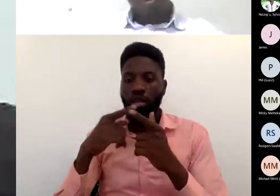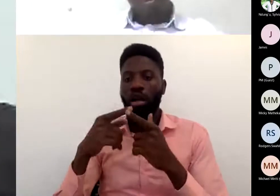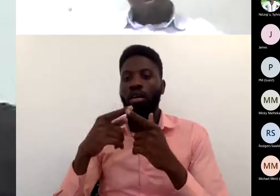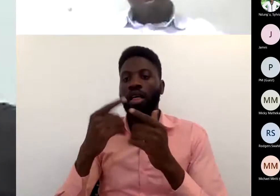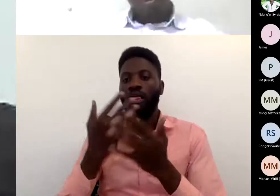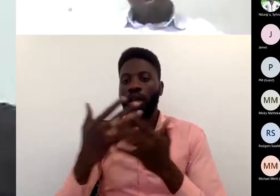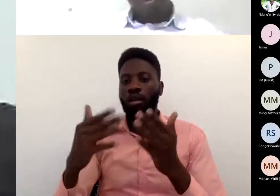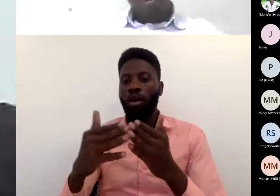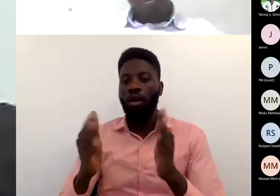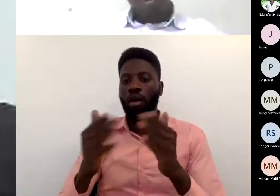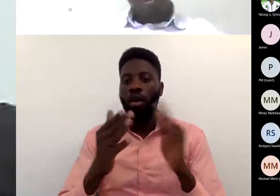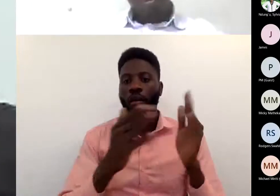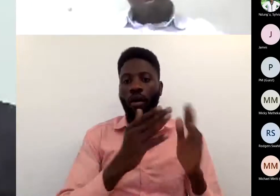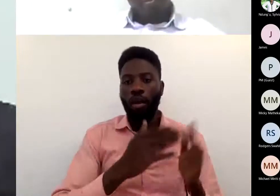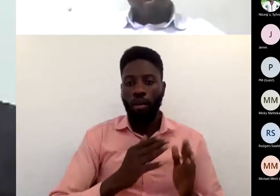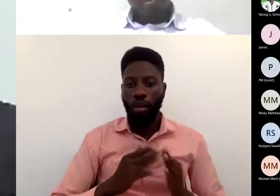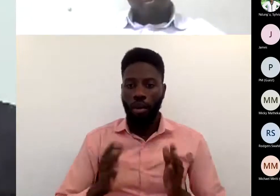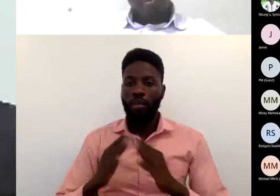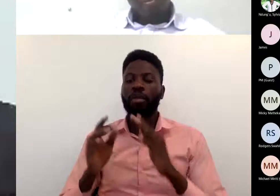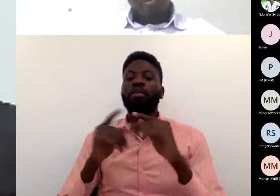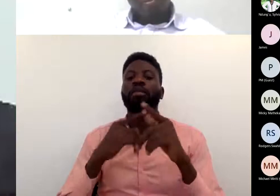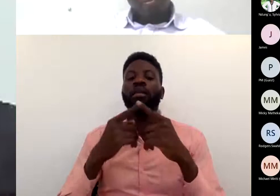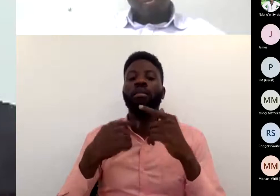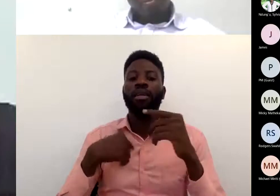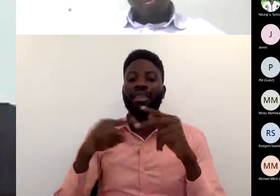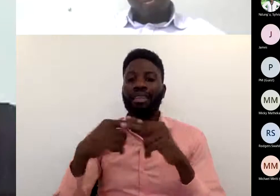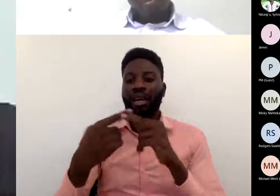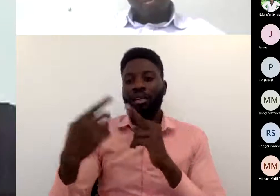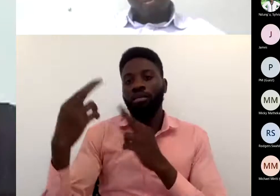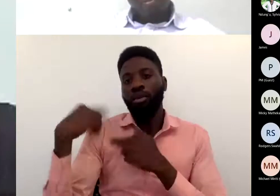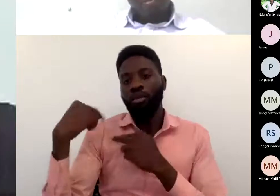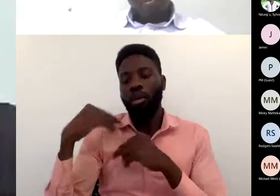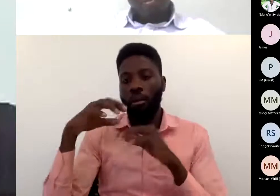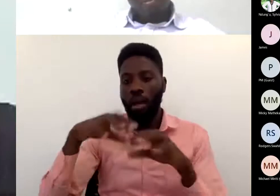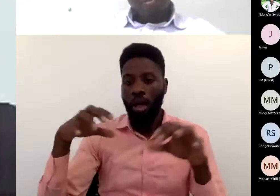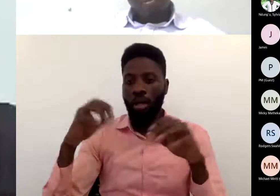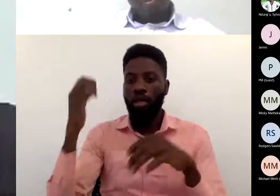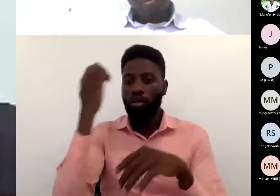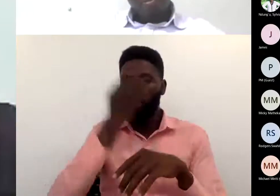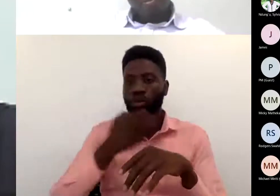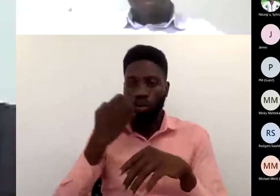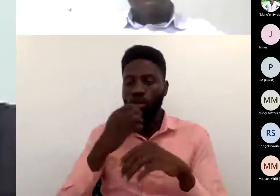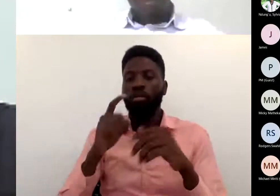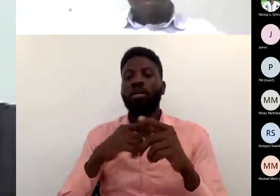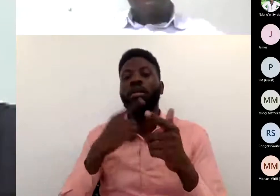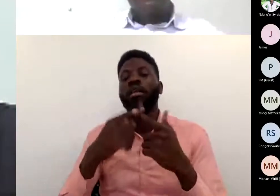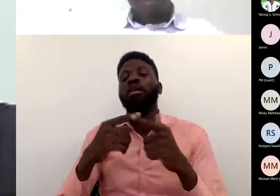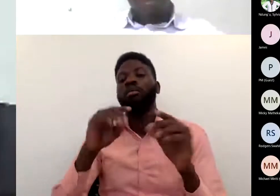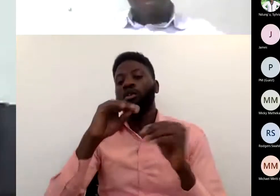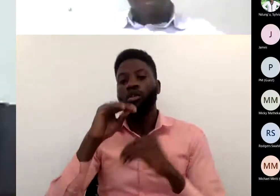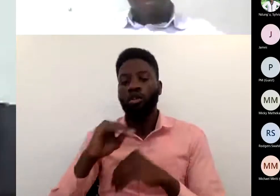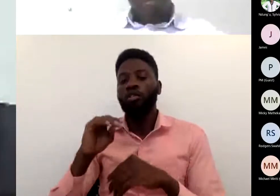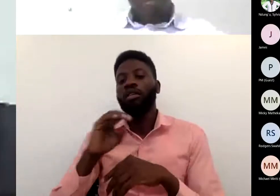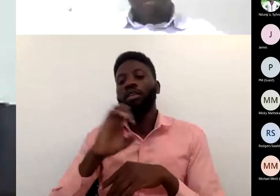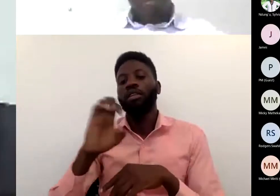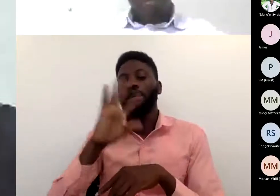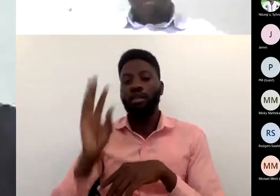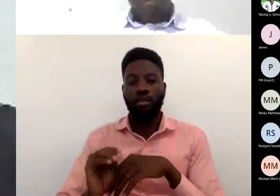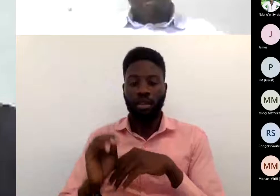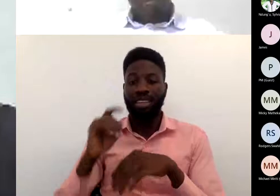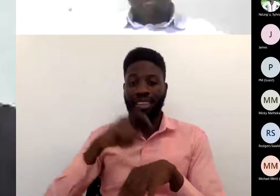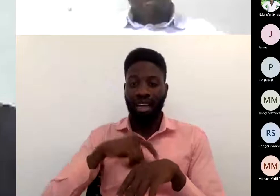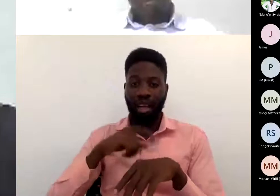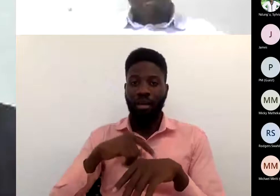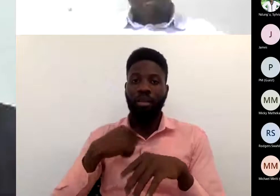That's where I got to be responsible for markets in Europe, the Middle East, and Africa. And I can tell you that when I took on that